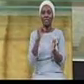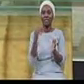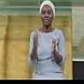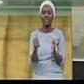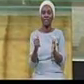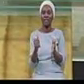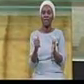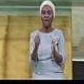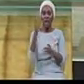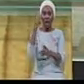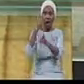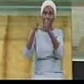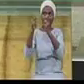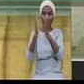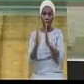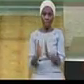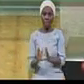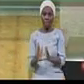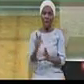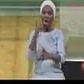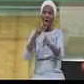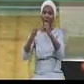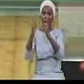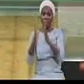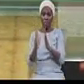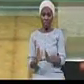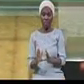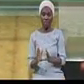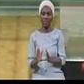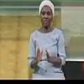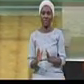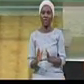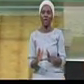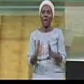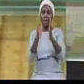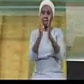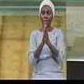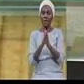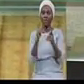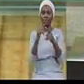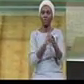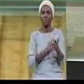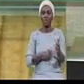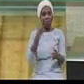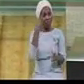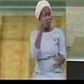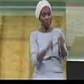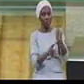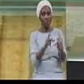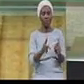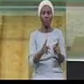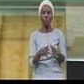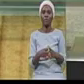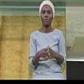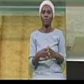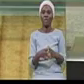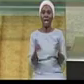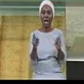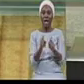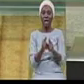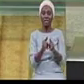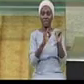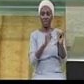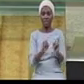people, without exception, each one has gone before the Lord repenting, and the parents have gone before the